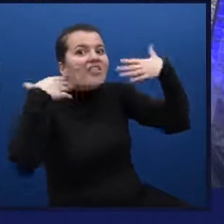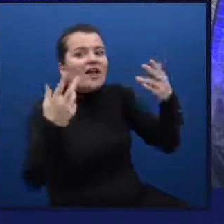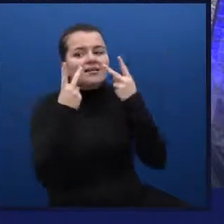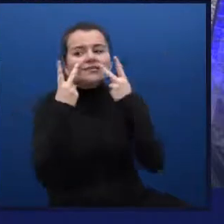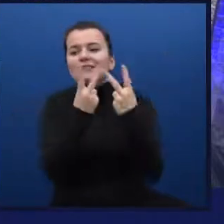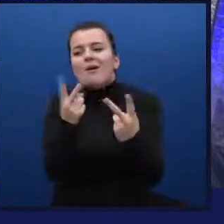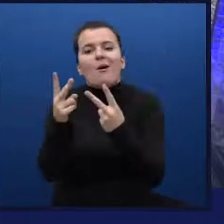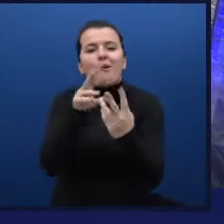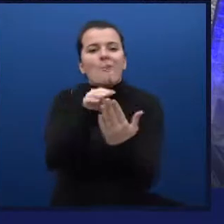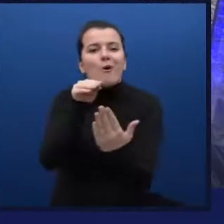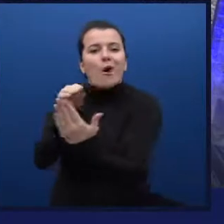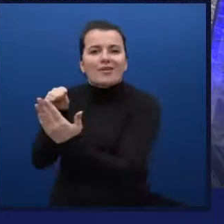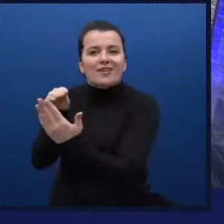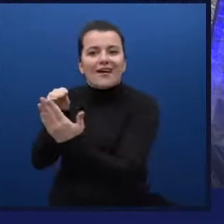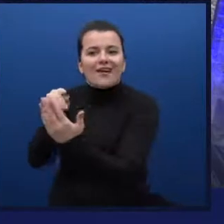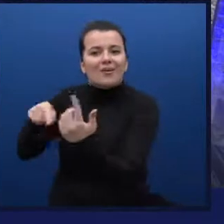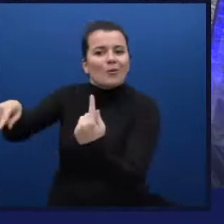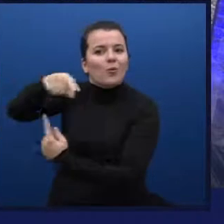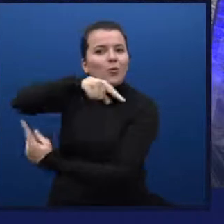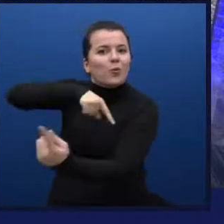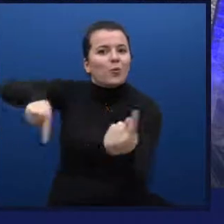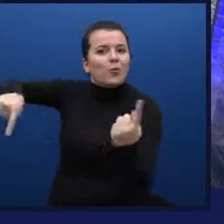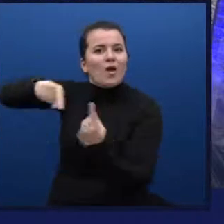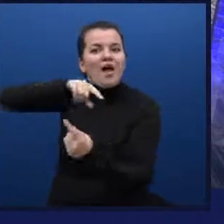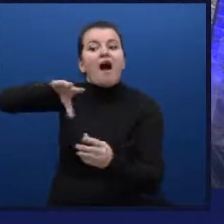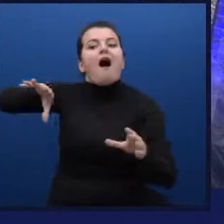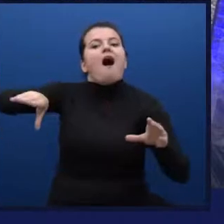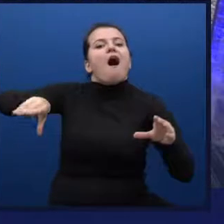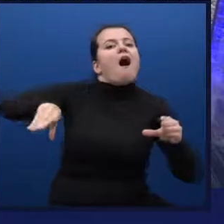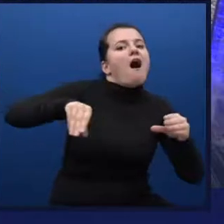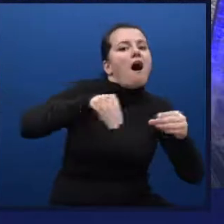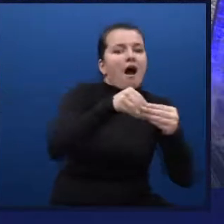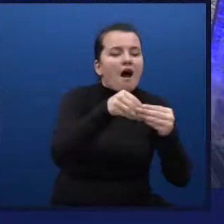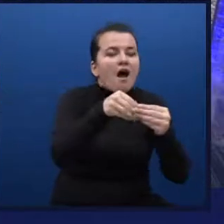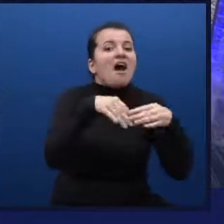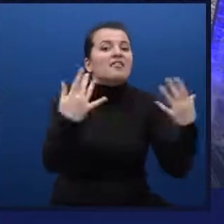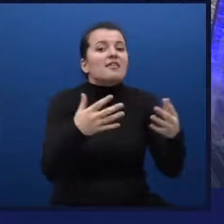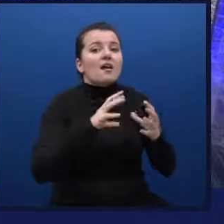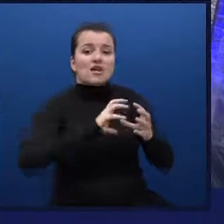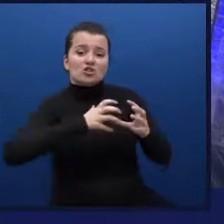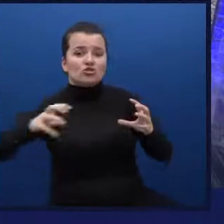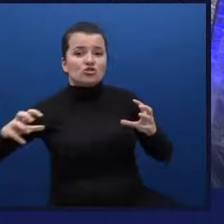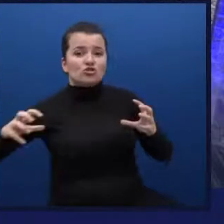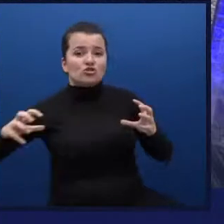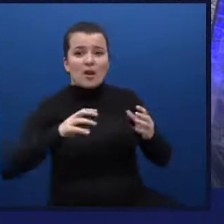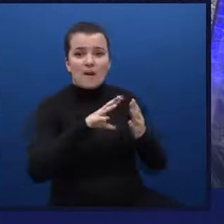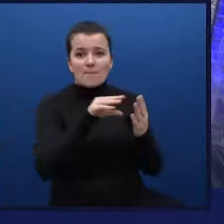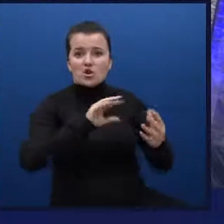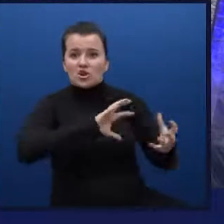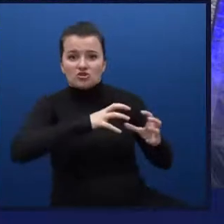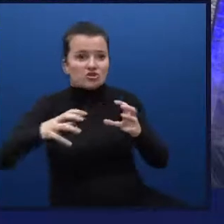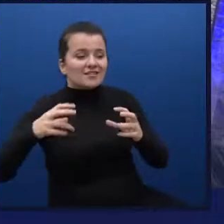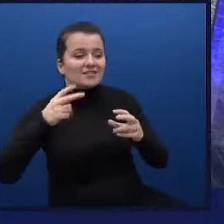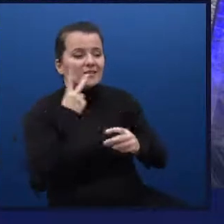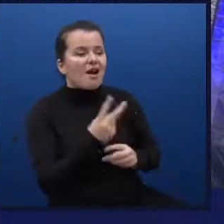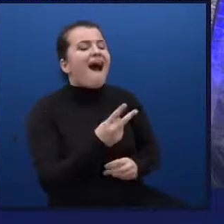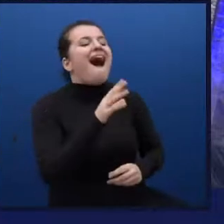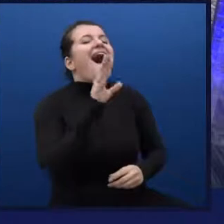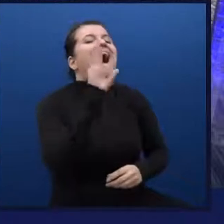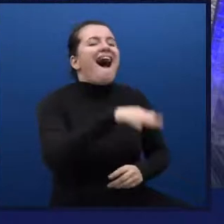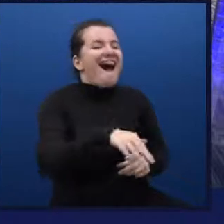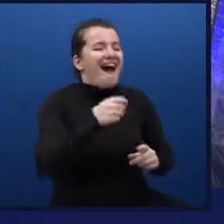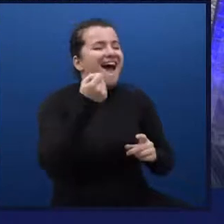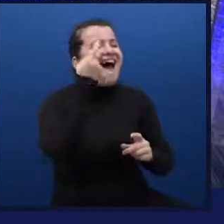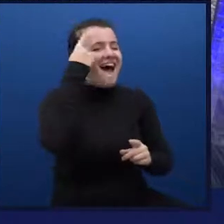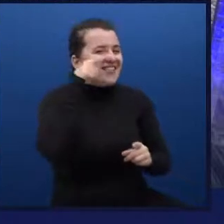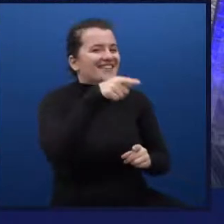that someone like, you know, an engineering team, a model engineering team, can look at it and go, I see what you're trying to do there. Okay, I can work with